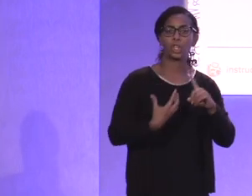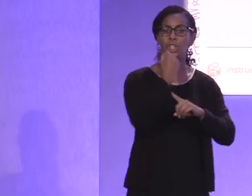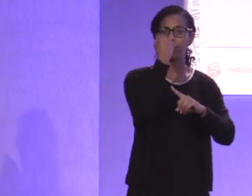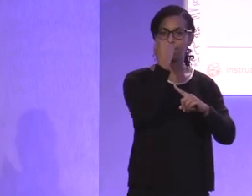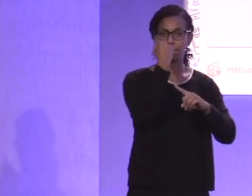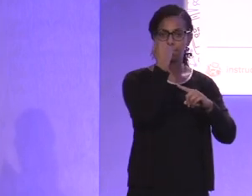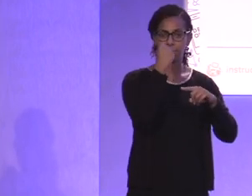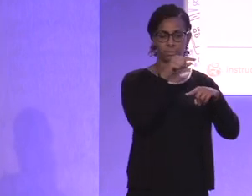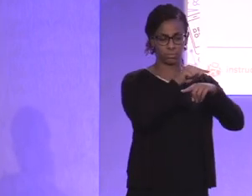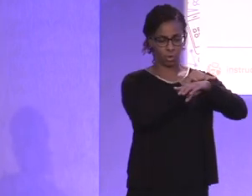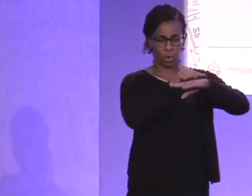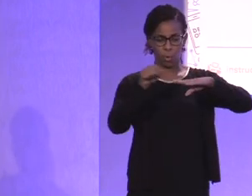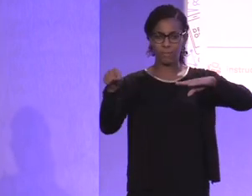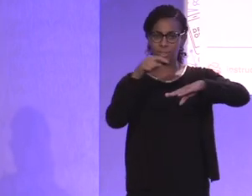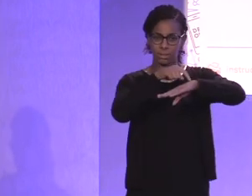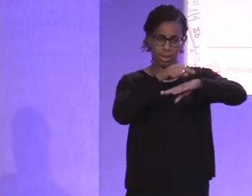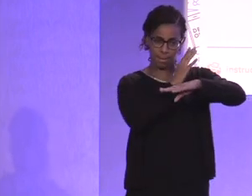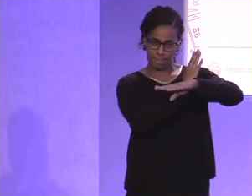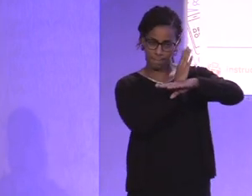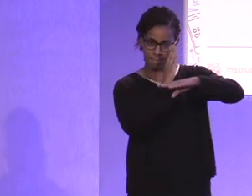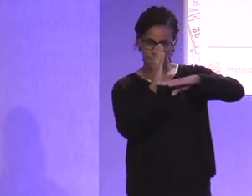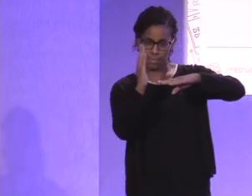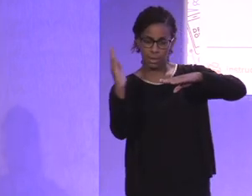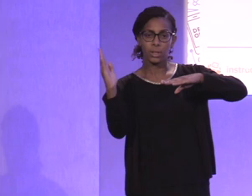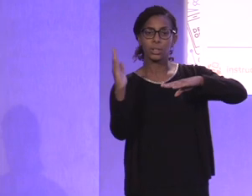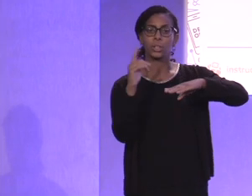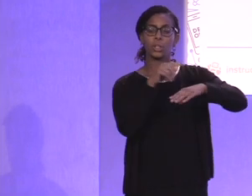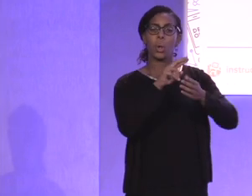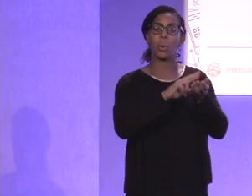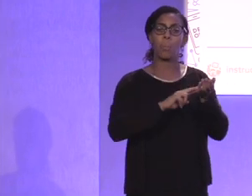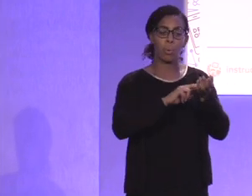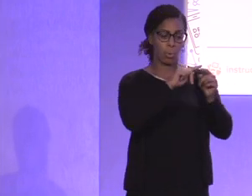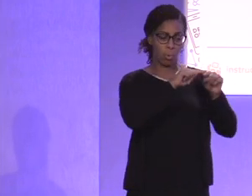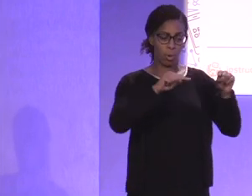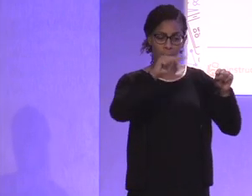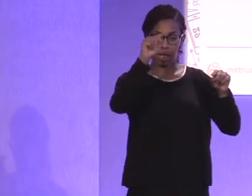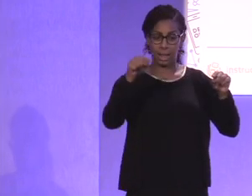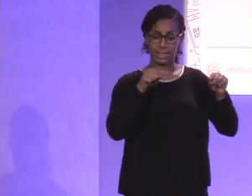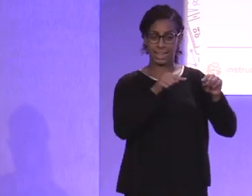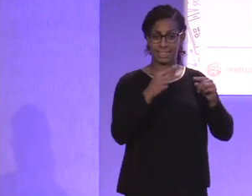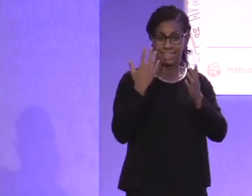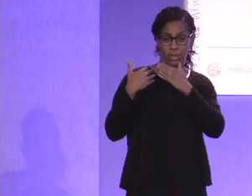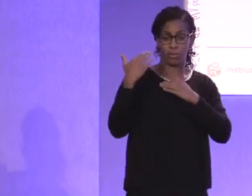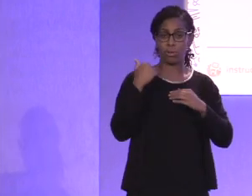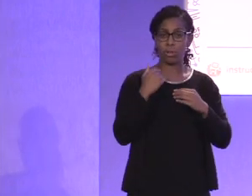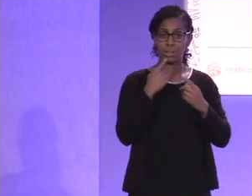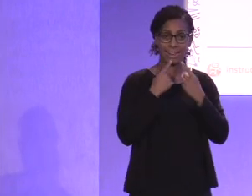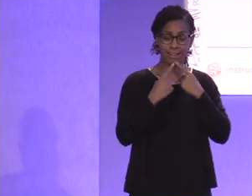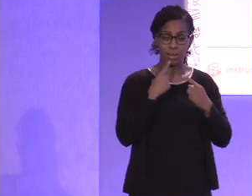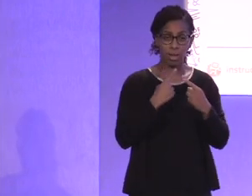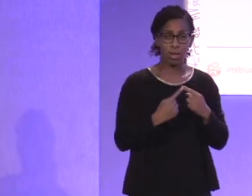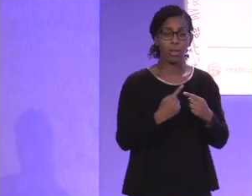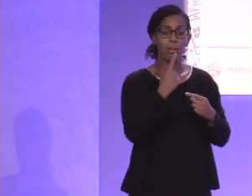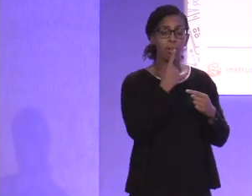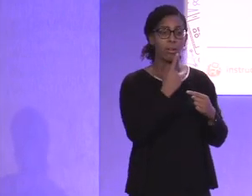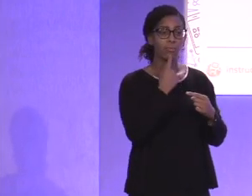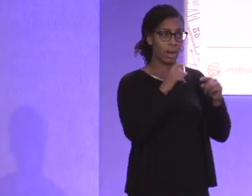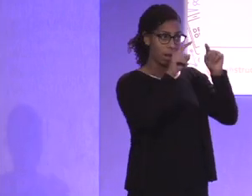That might help you. So blue line is historical data. Red line is the service level objective, the